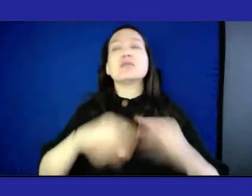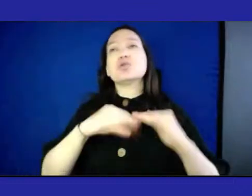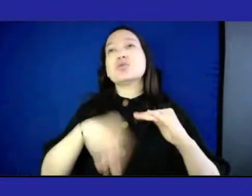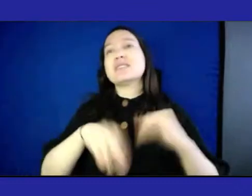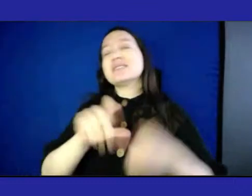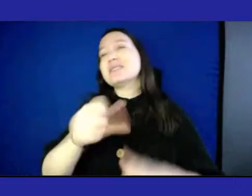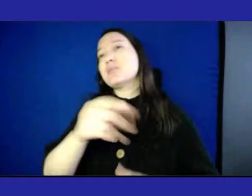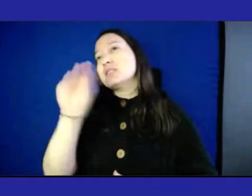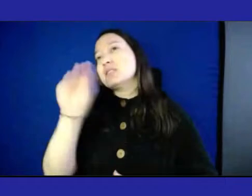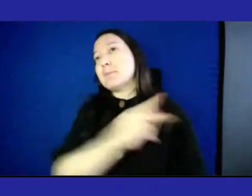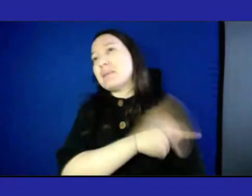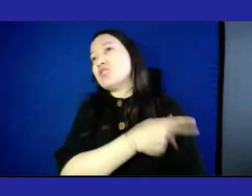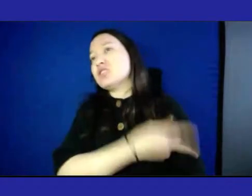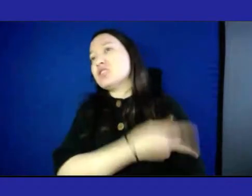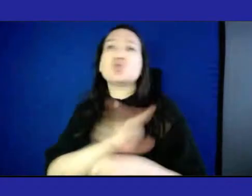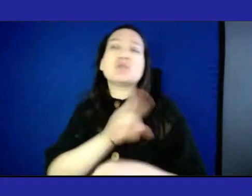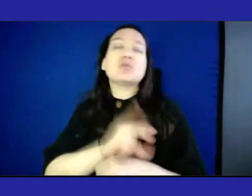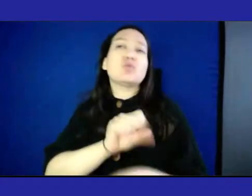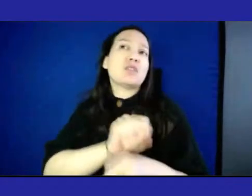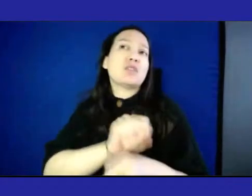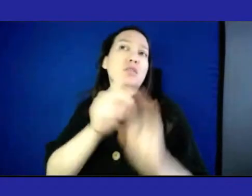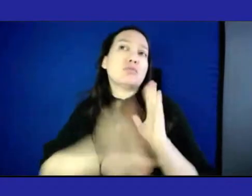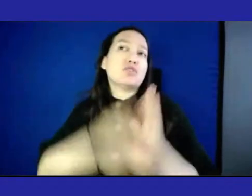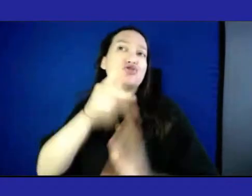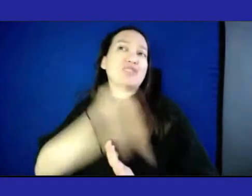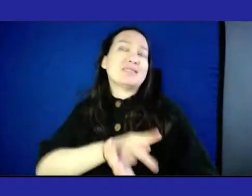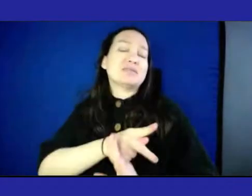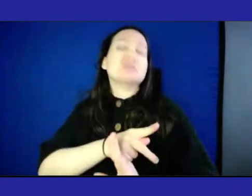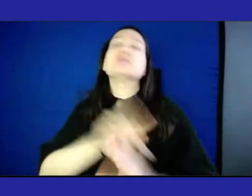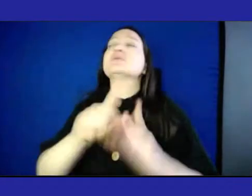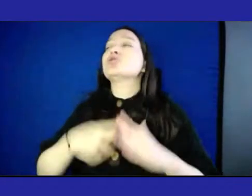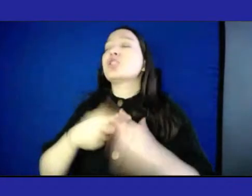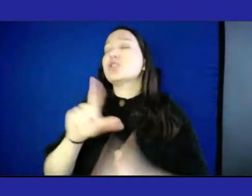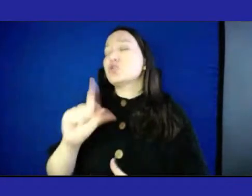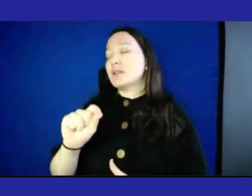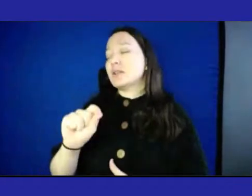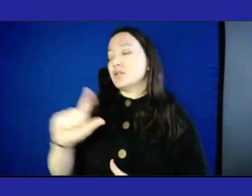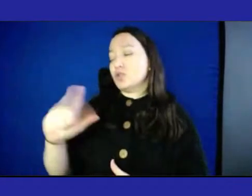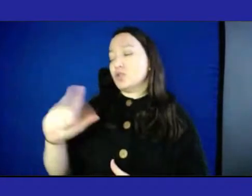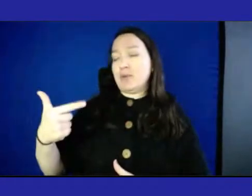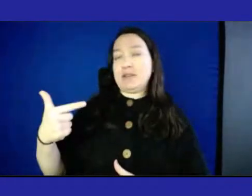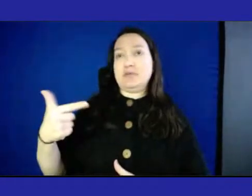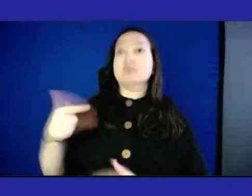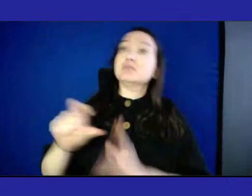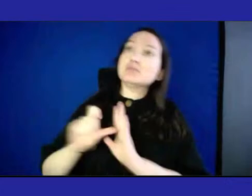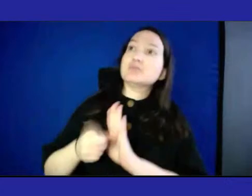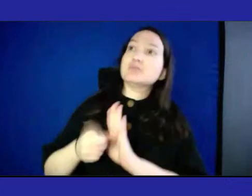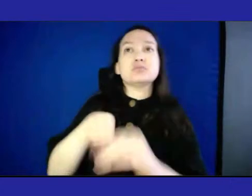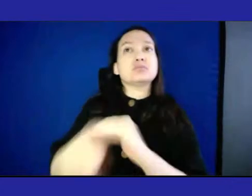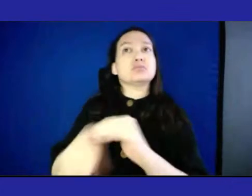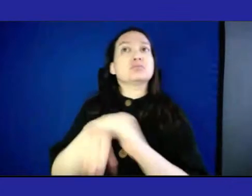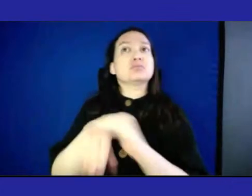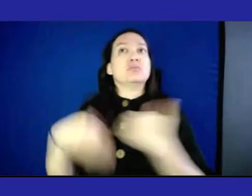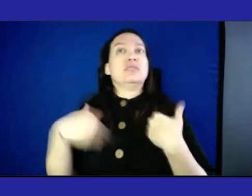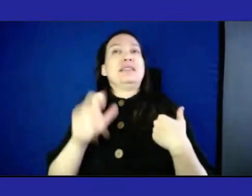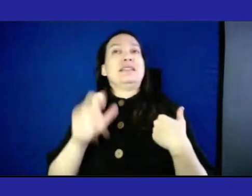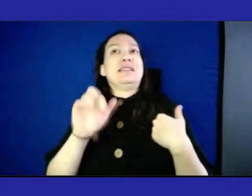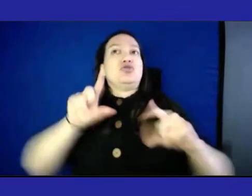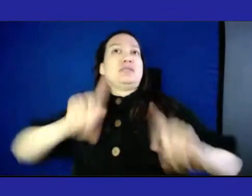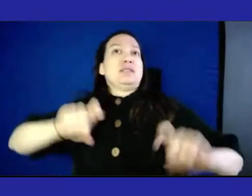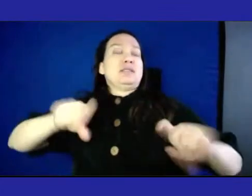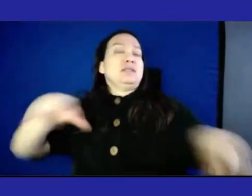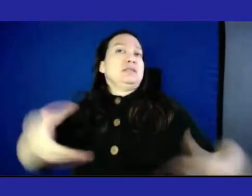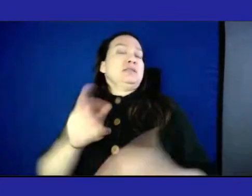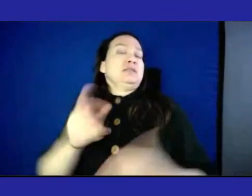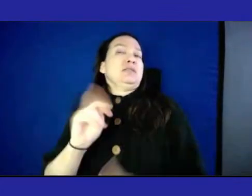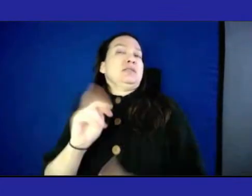So we worked on a project here starting in 2021 to really enhance access for lung cancer screening to New York City and to